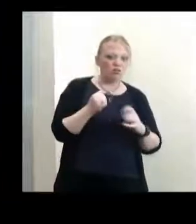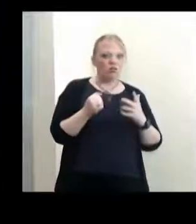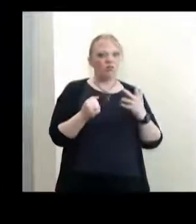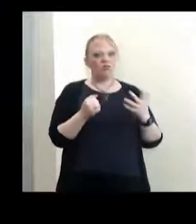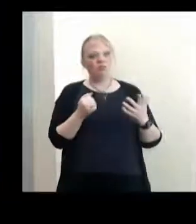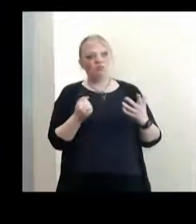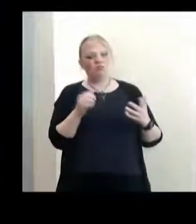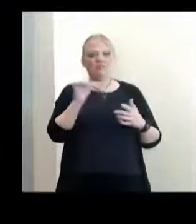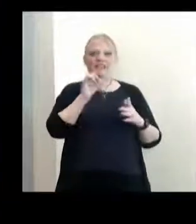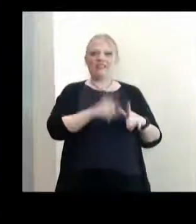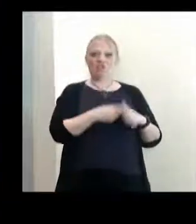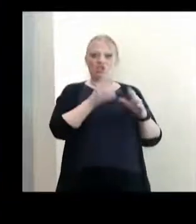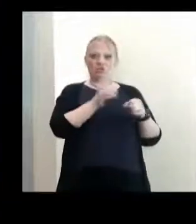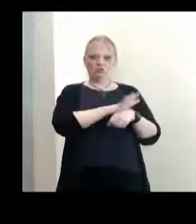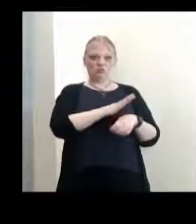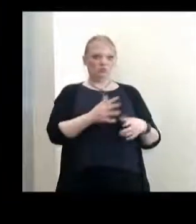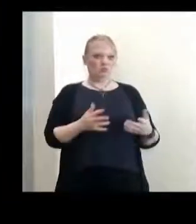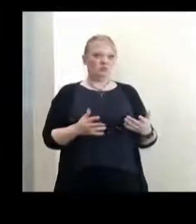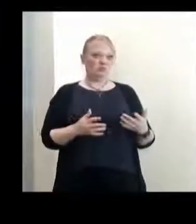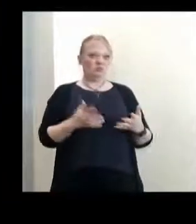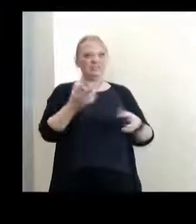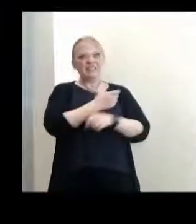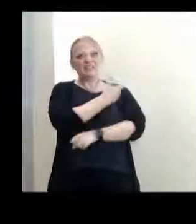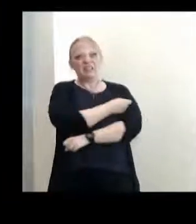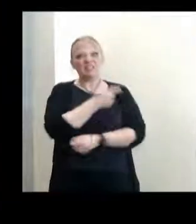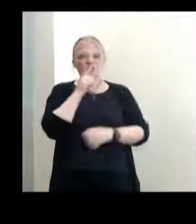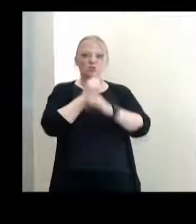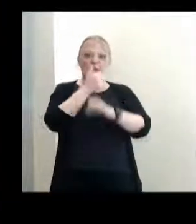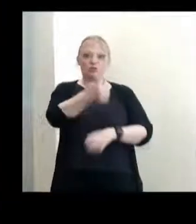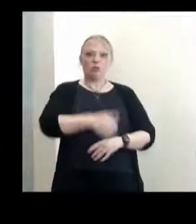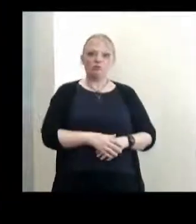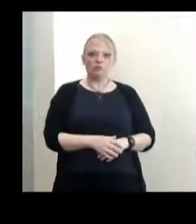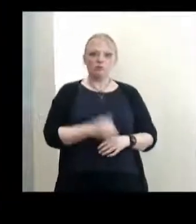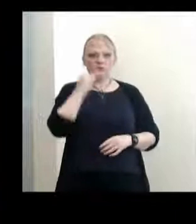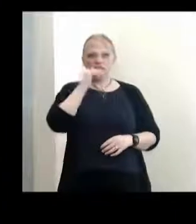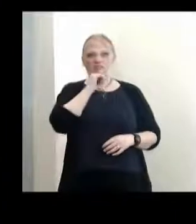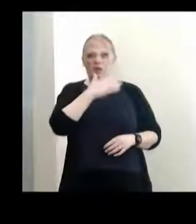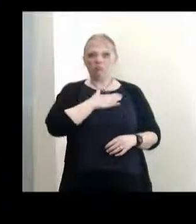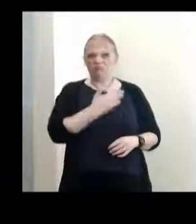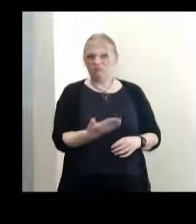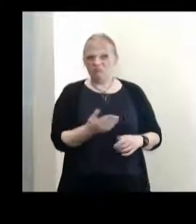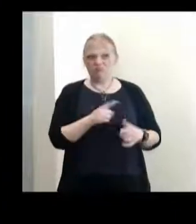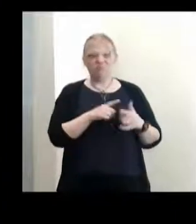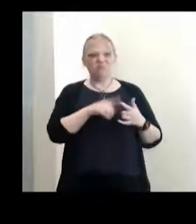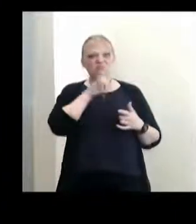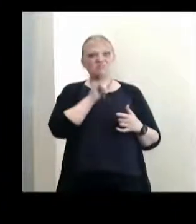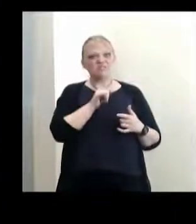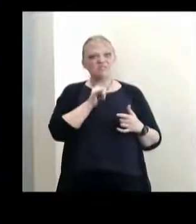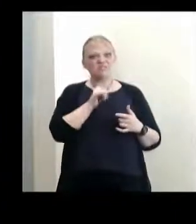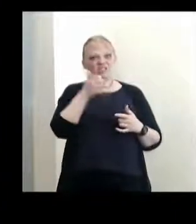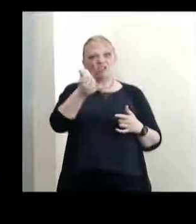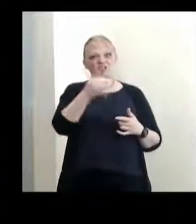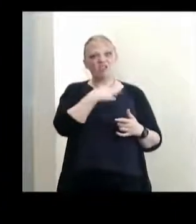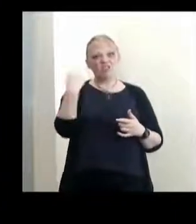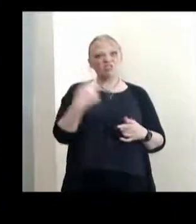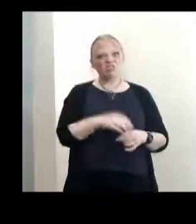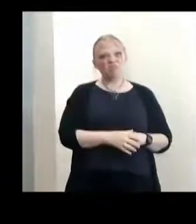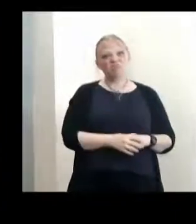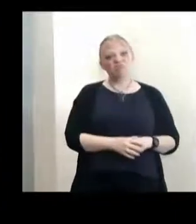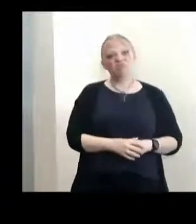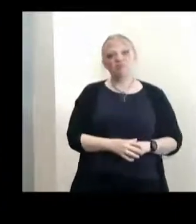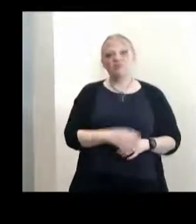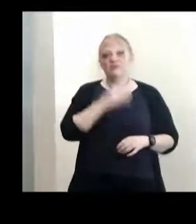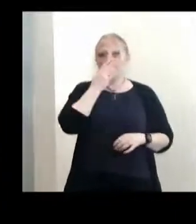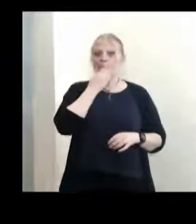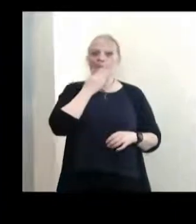original COVID-19. So get vaccinated to protect yourself. And if you're not willing to get it, then you're really putting yourself at risk. After all